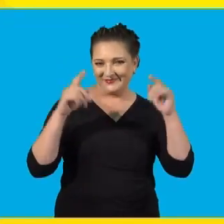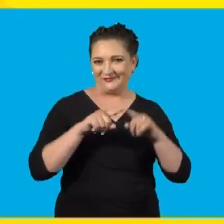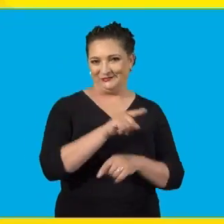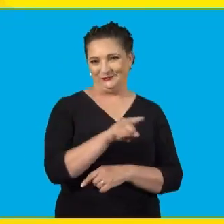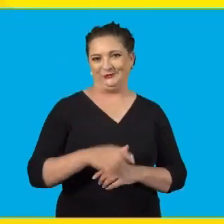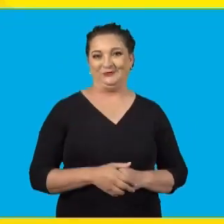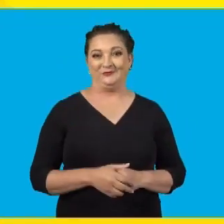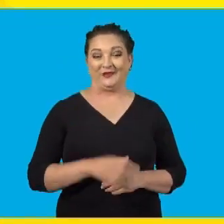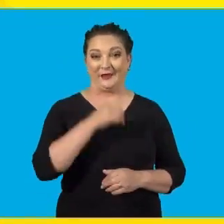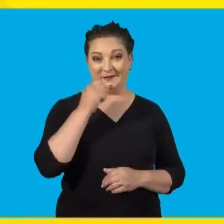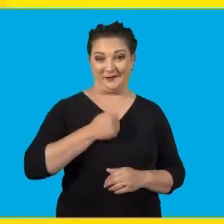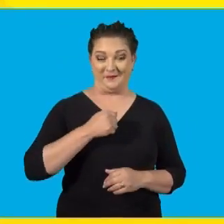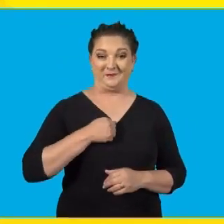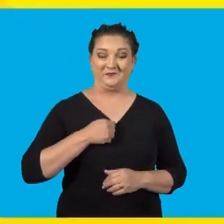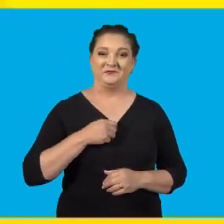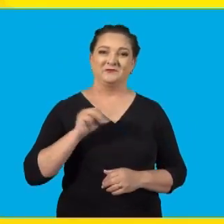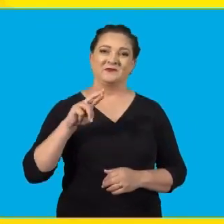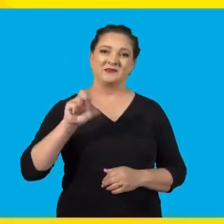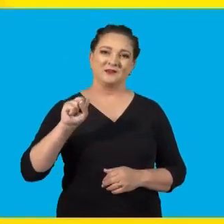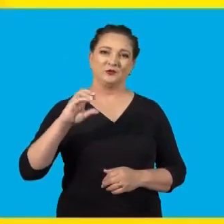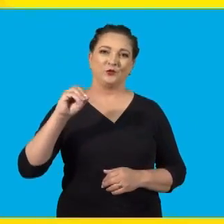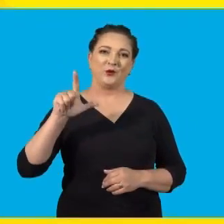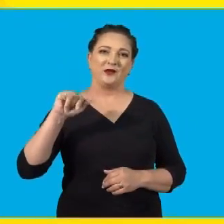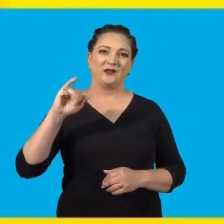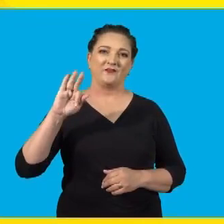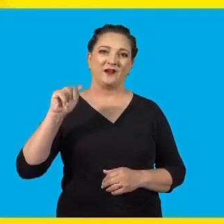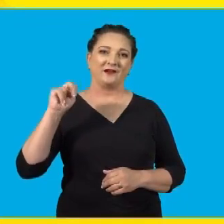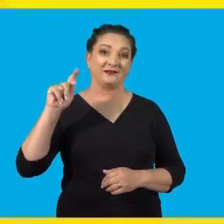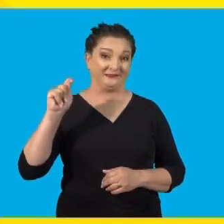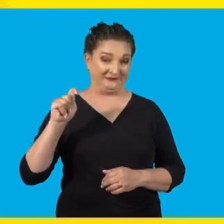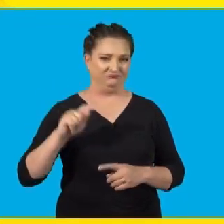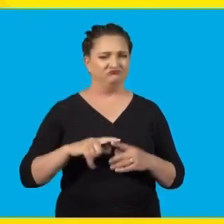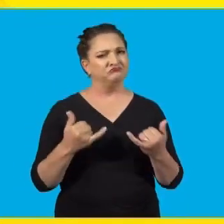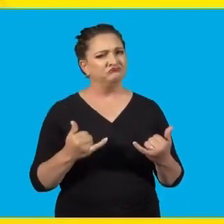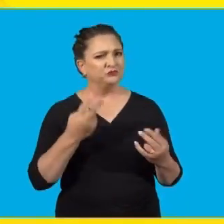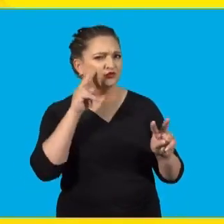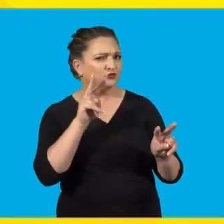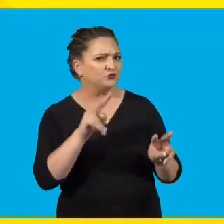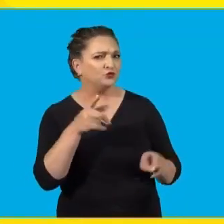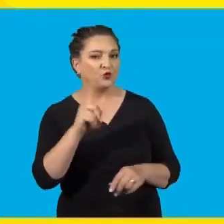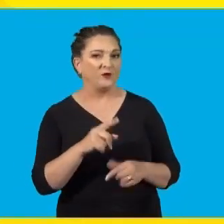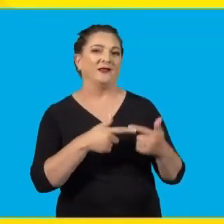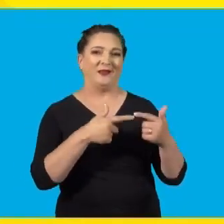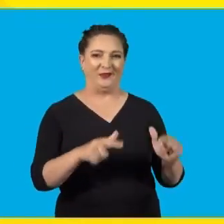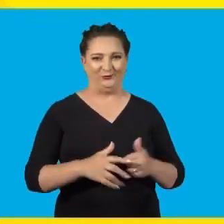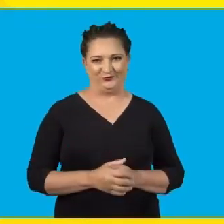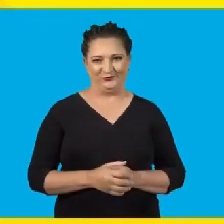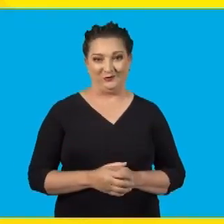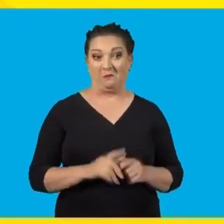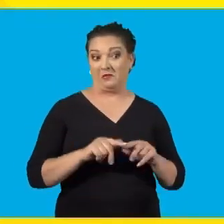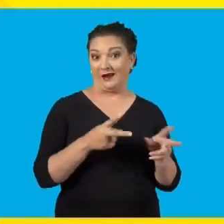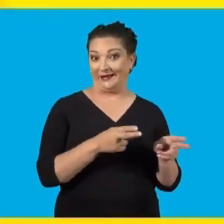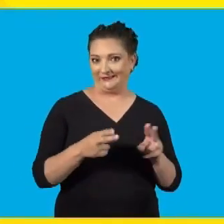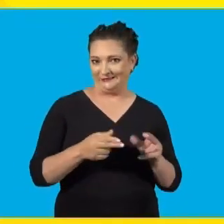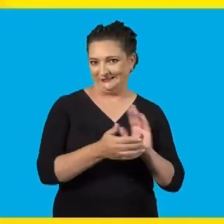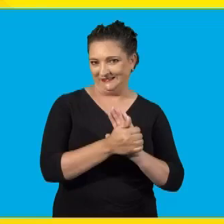Greetings to you learners, my name is Chantal Oliphant and today we will be looking at a lesson on language